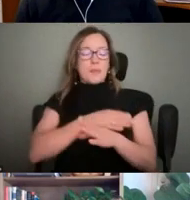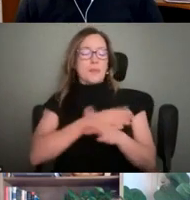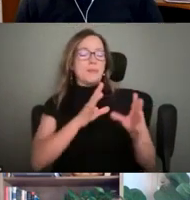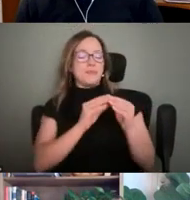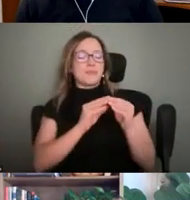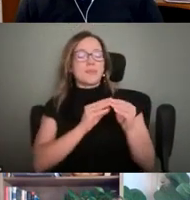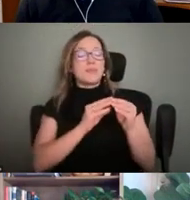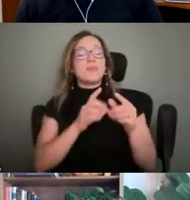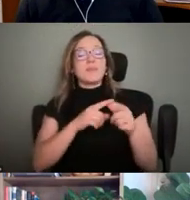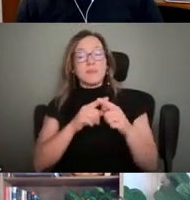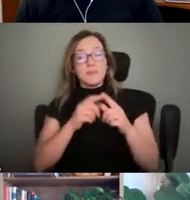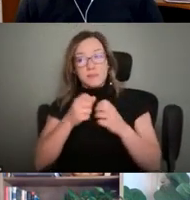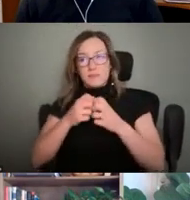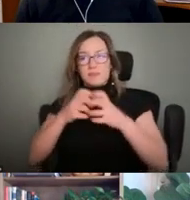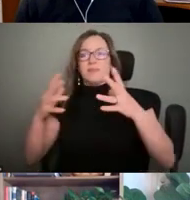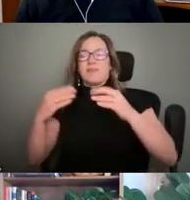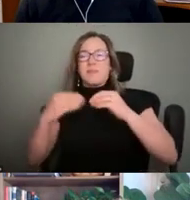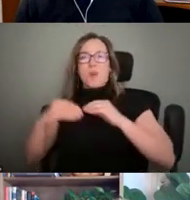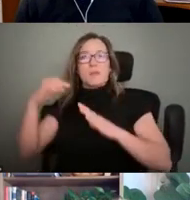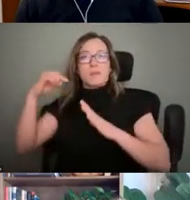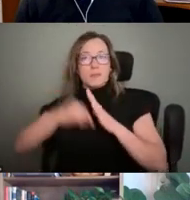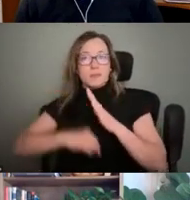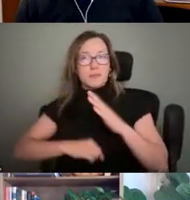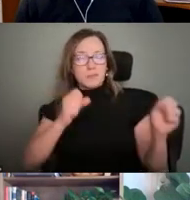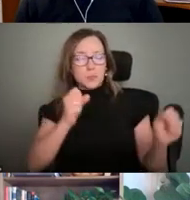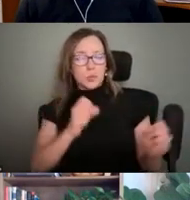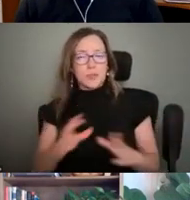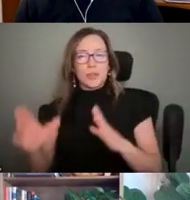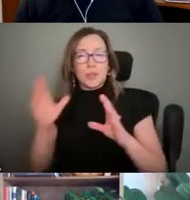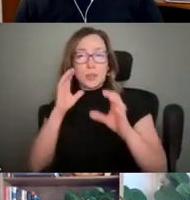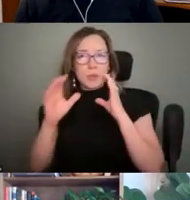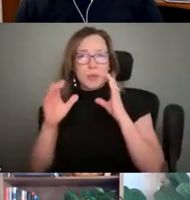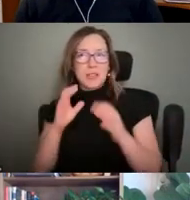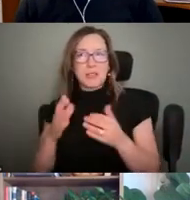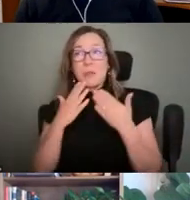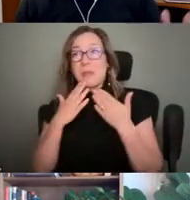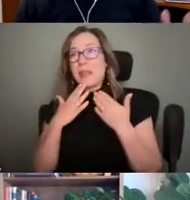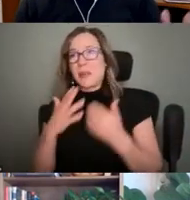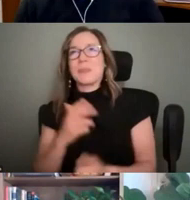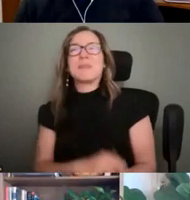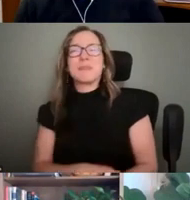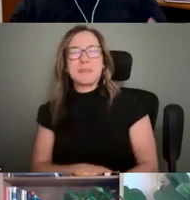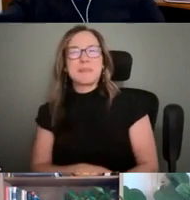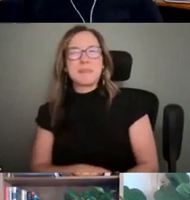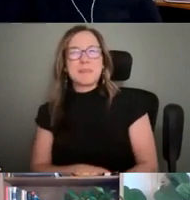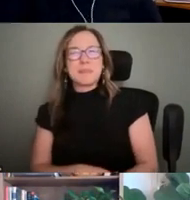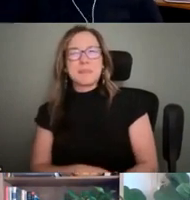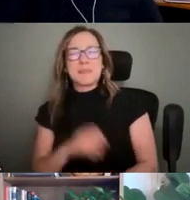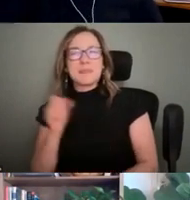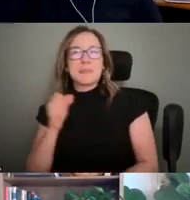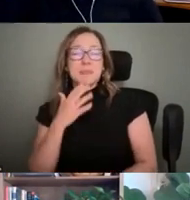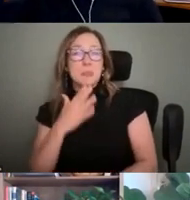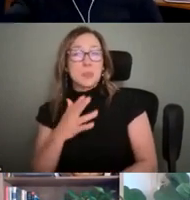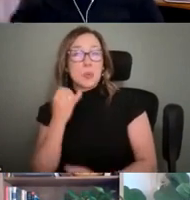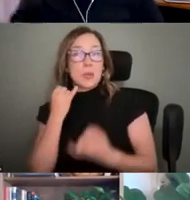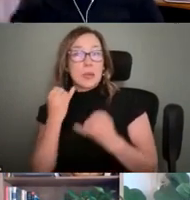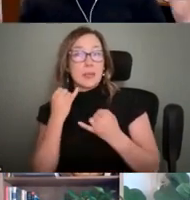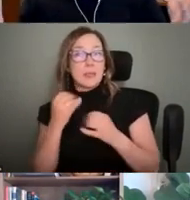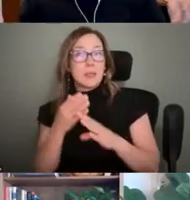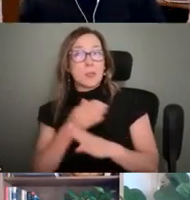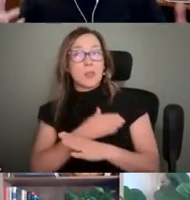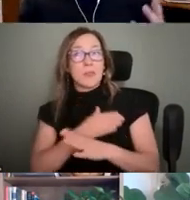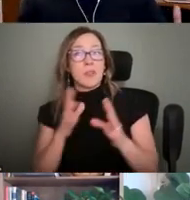take that deeper dive on strategic communications. So thank you. Yeah, I thought there were great ideas in the previous session. And I